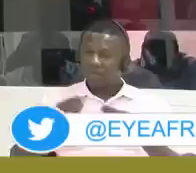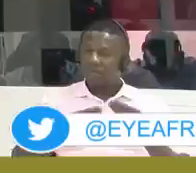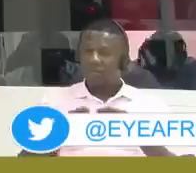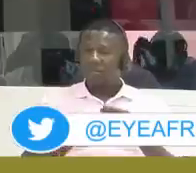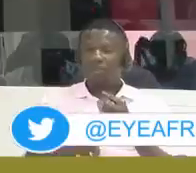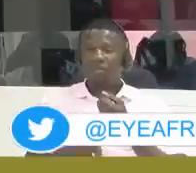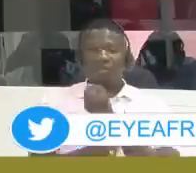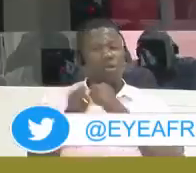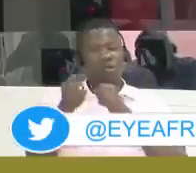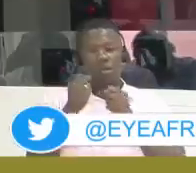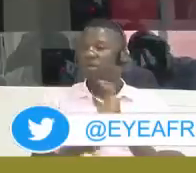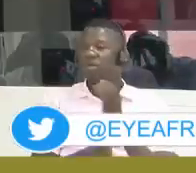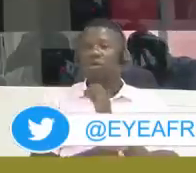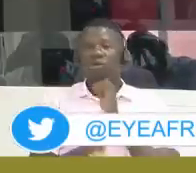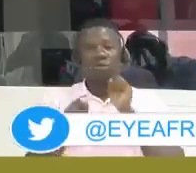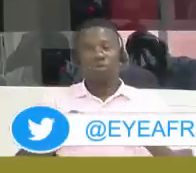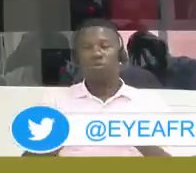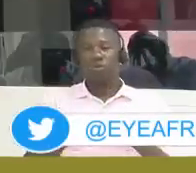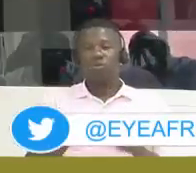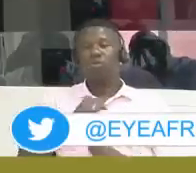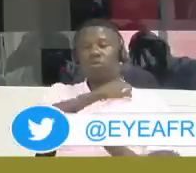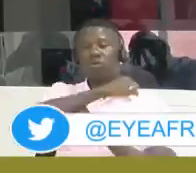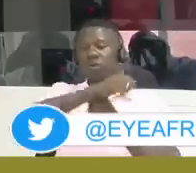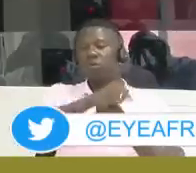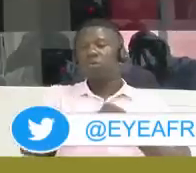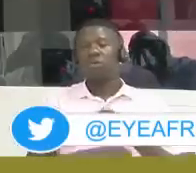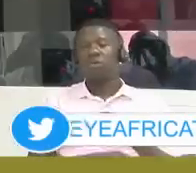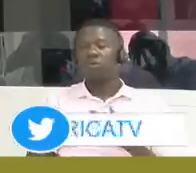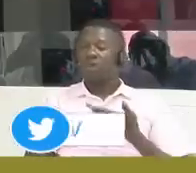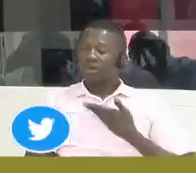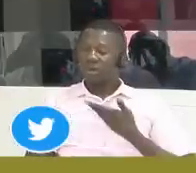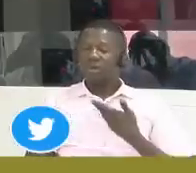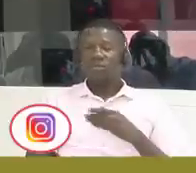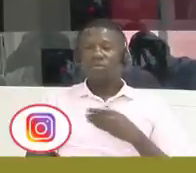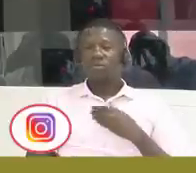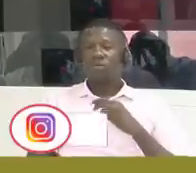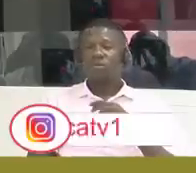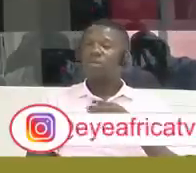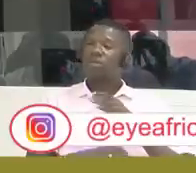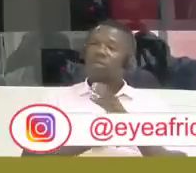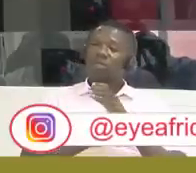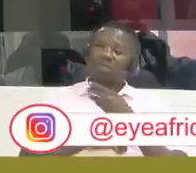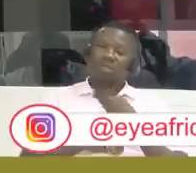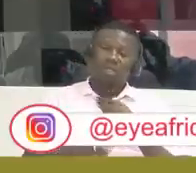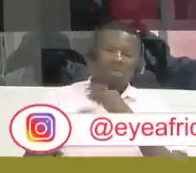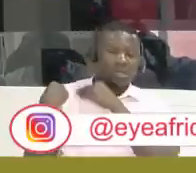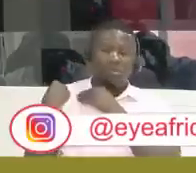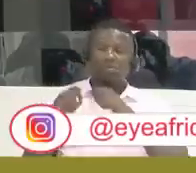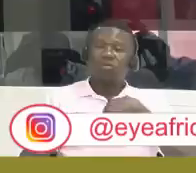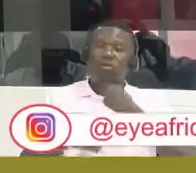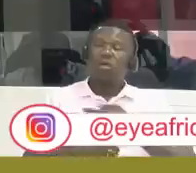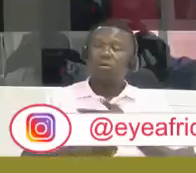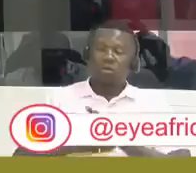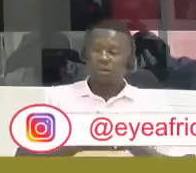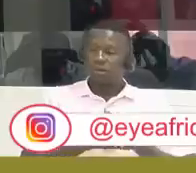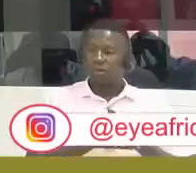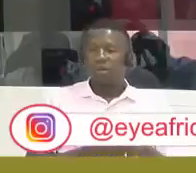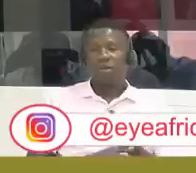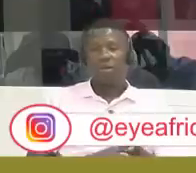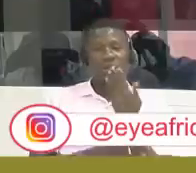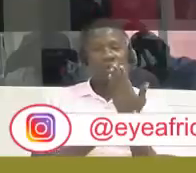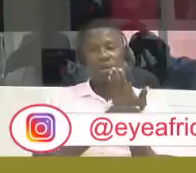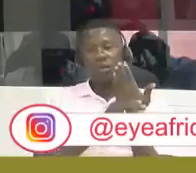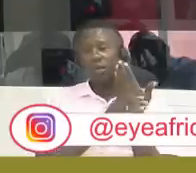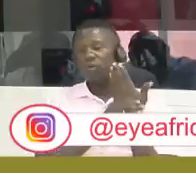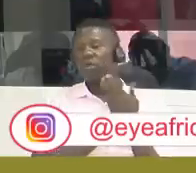cannot support me. So I have to take care of my baby alone. Then I had to